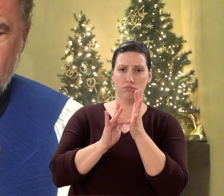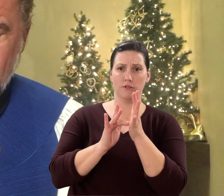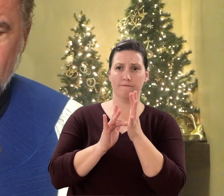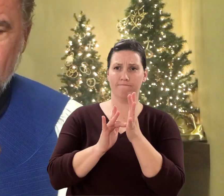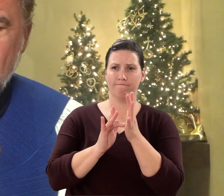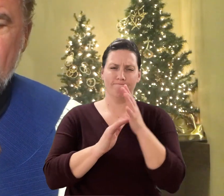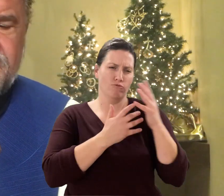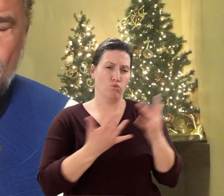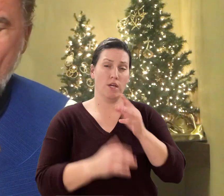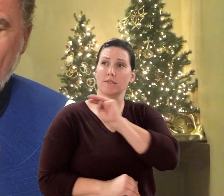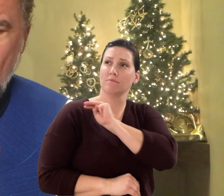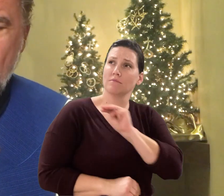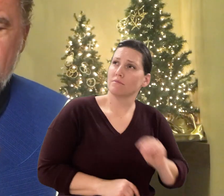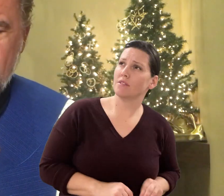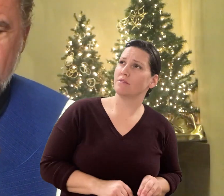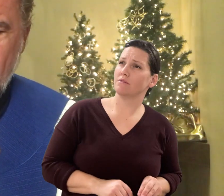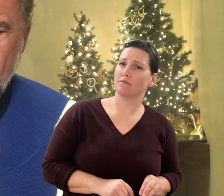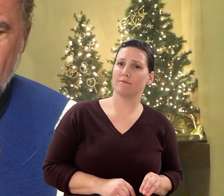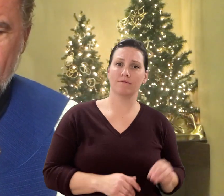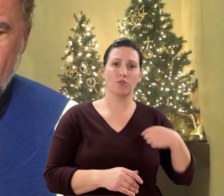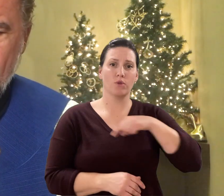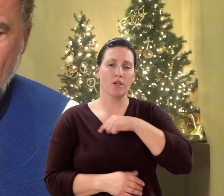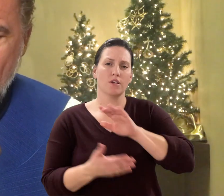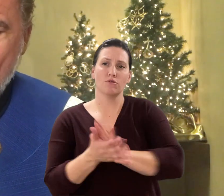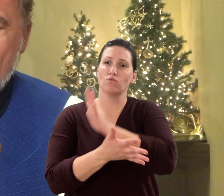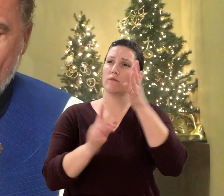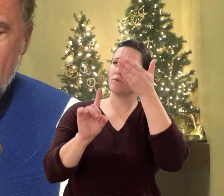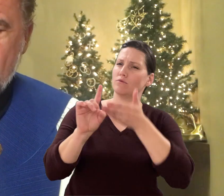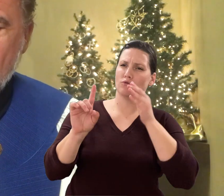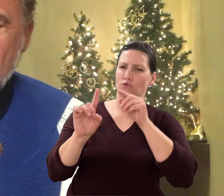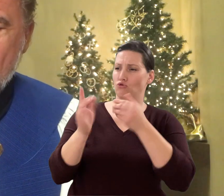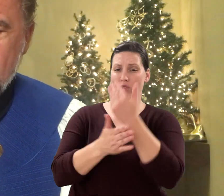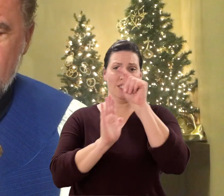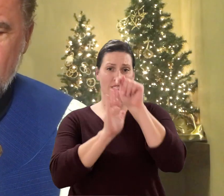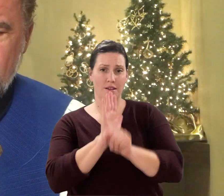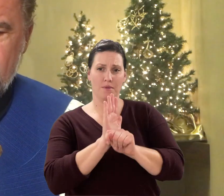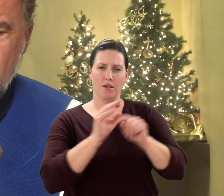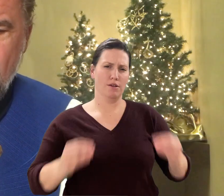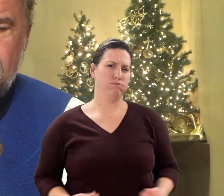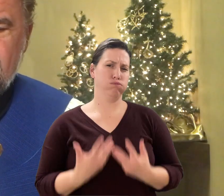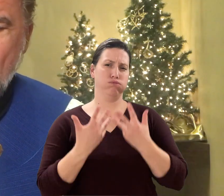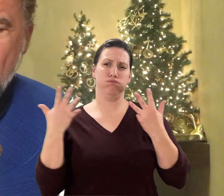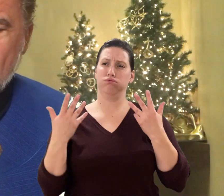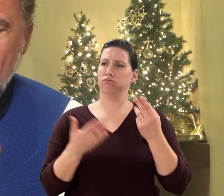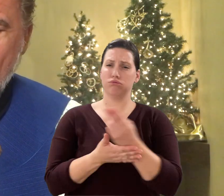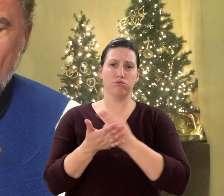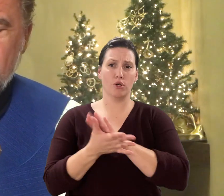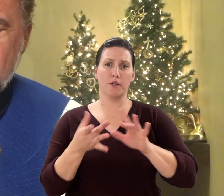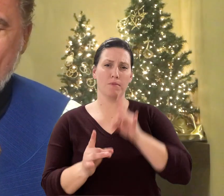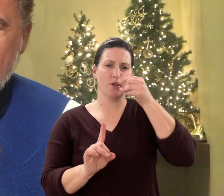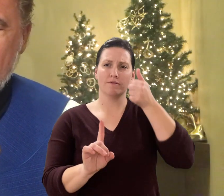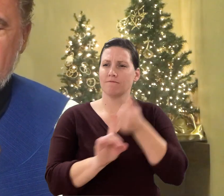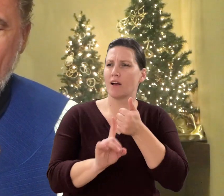Jesus as the long-awaited Messiah. We praise you for the New Testament, inspired by the